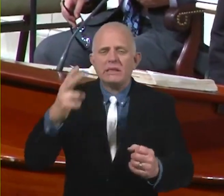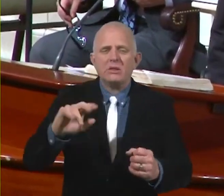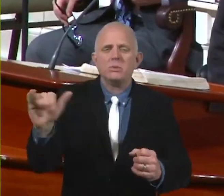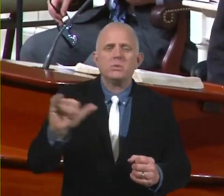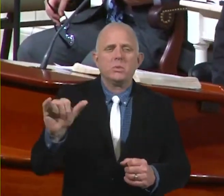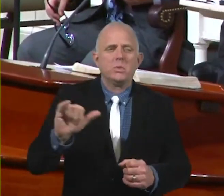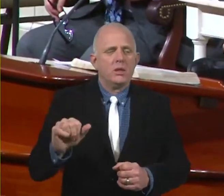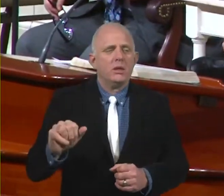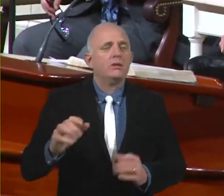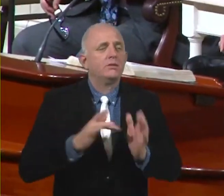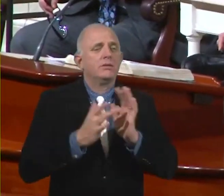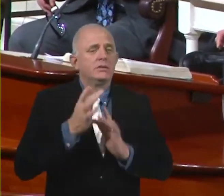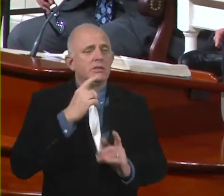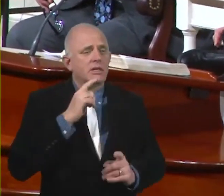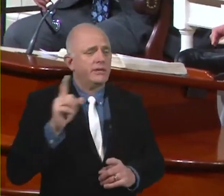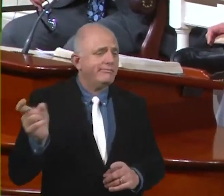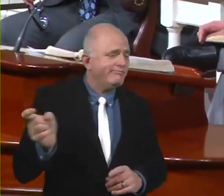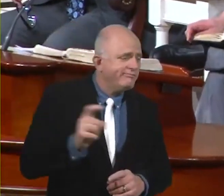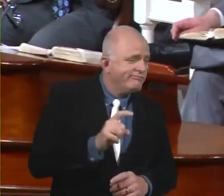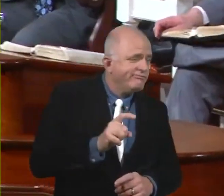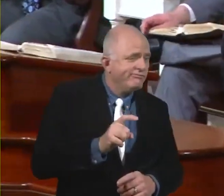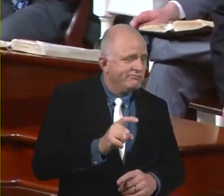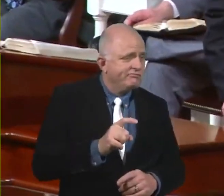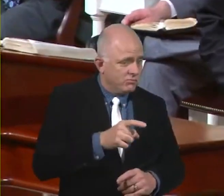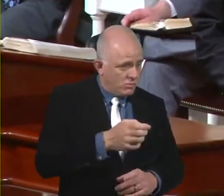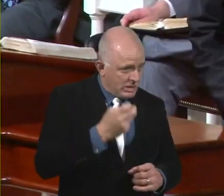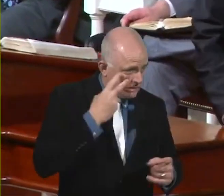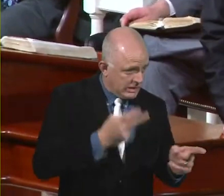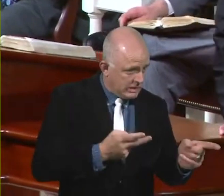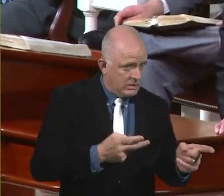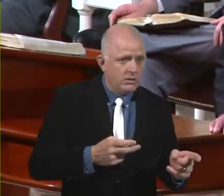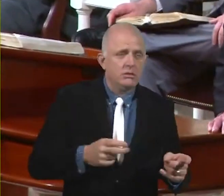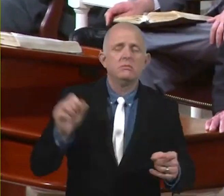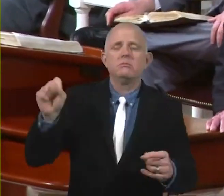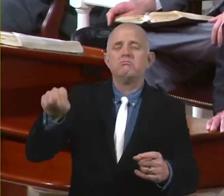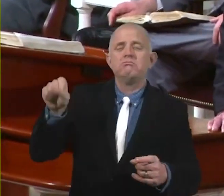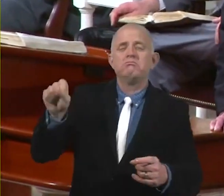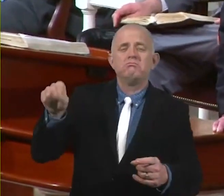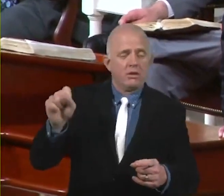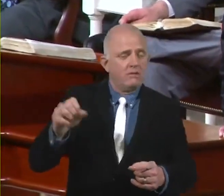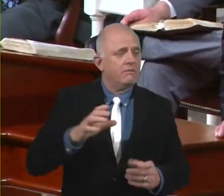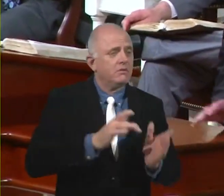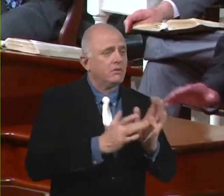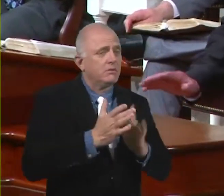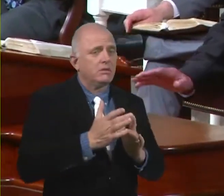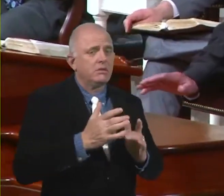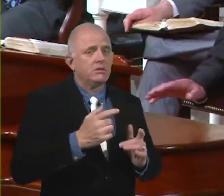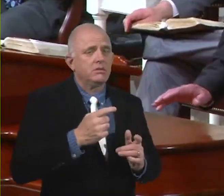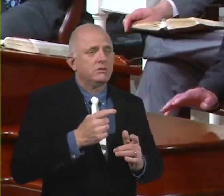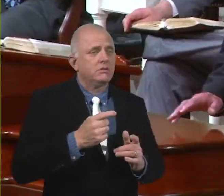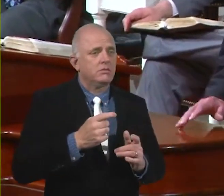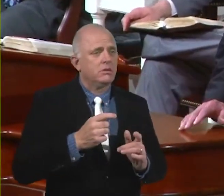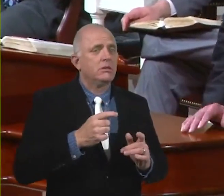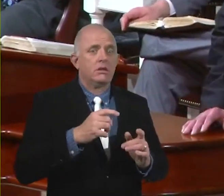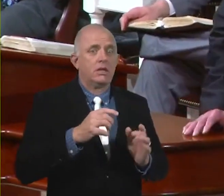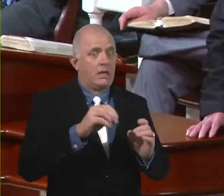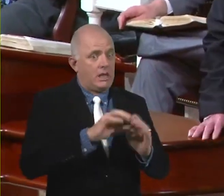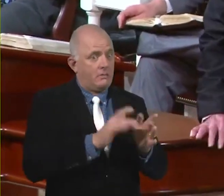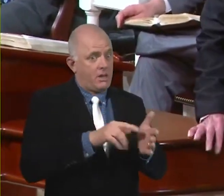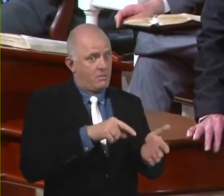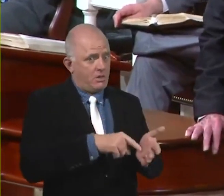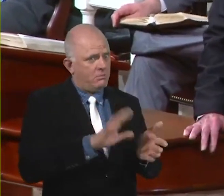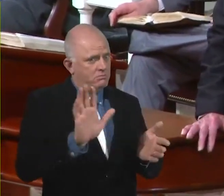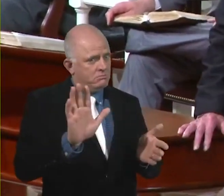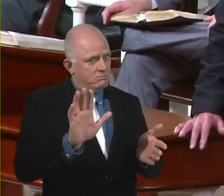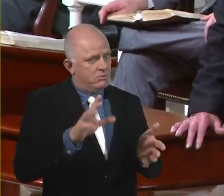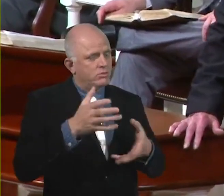gets up there, and so he says, you want to see? Yeah, I do. So Jesus, now this is in your Bible, hang on.